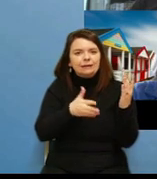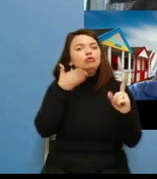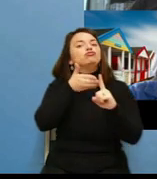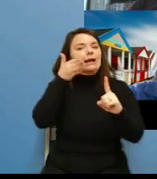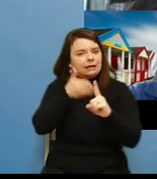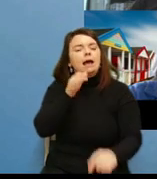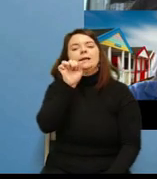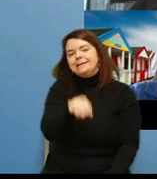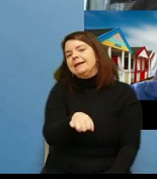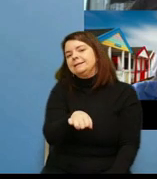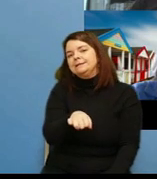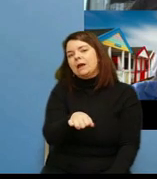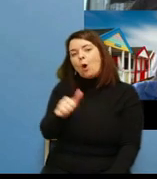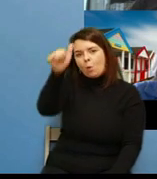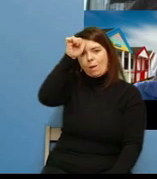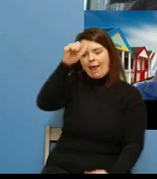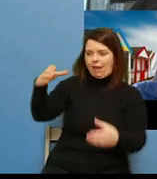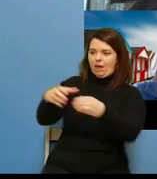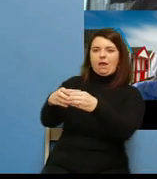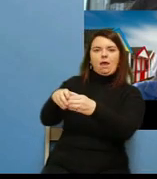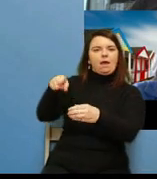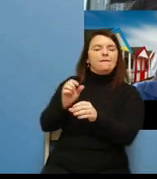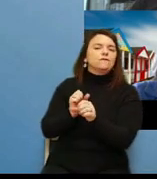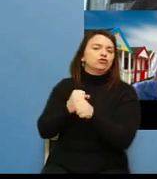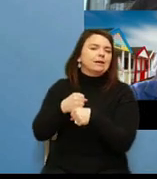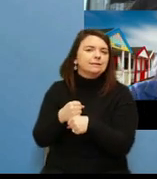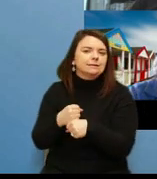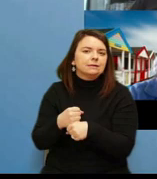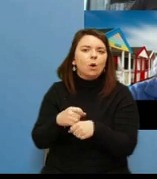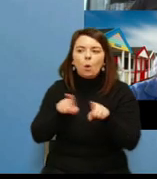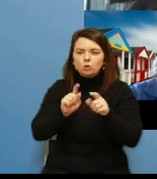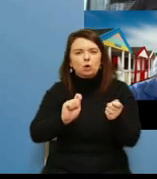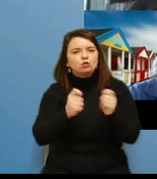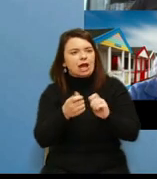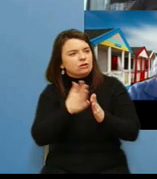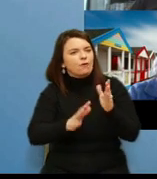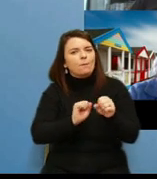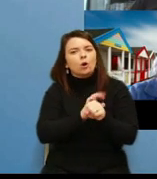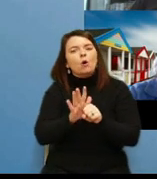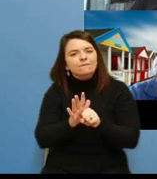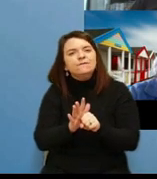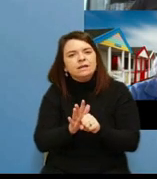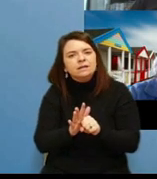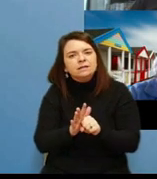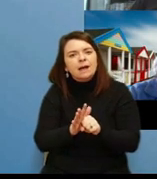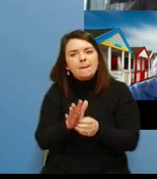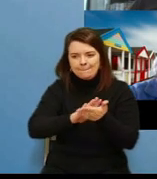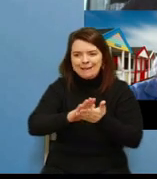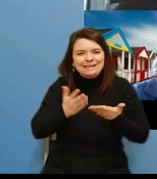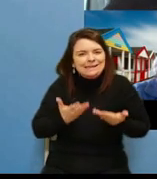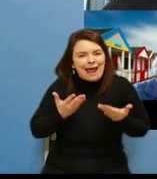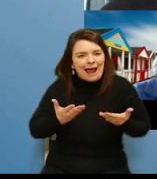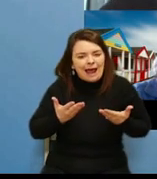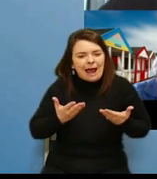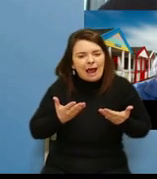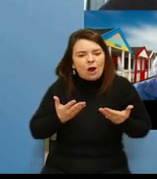simply recognises that A, changes in the way people work, and B, the enforced changes by the pandemic